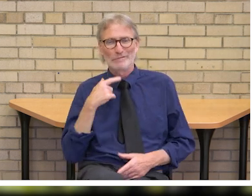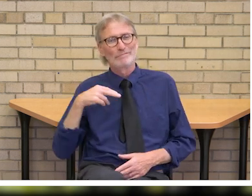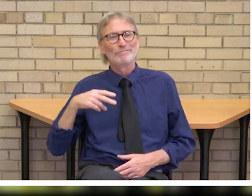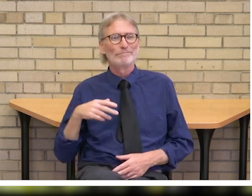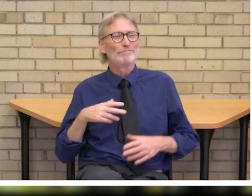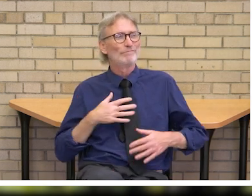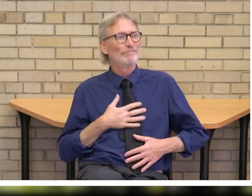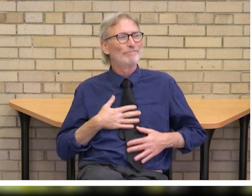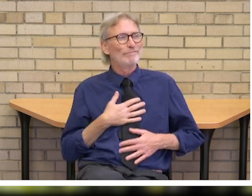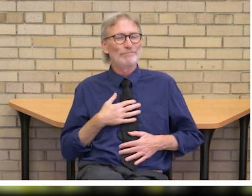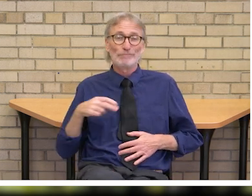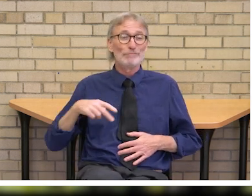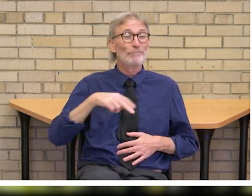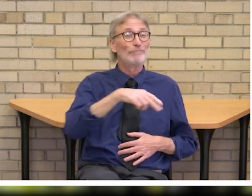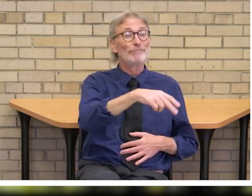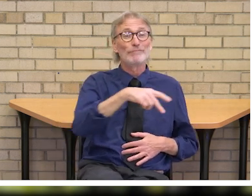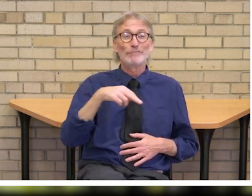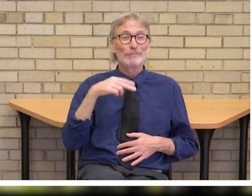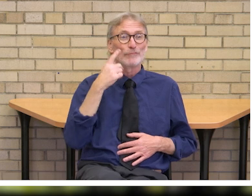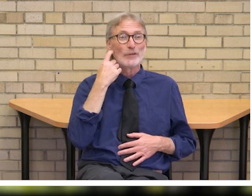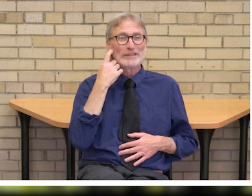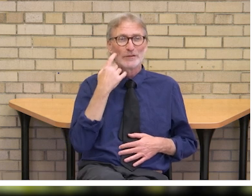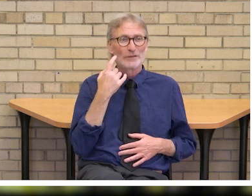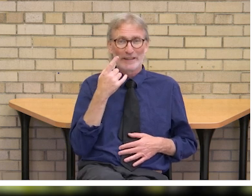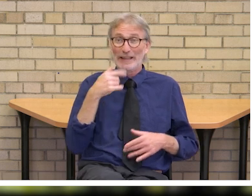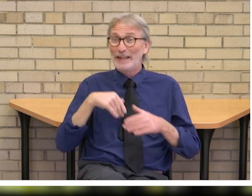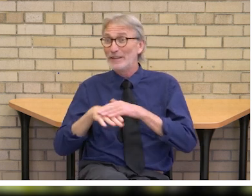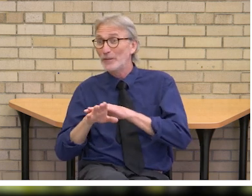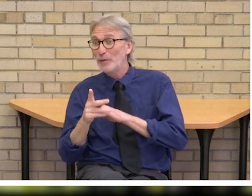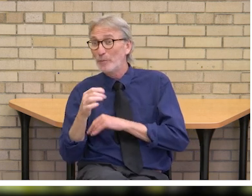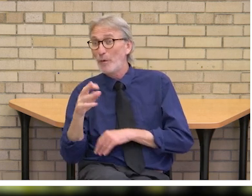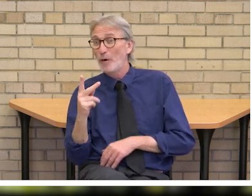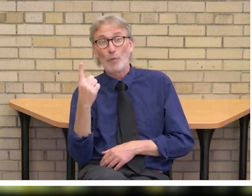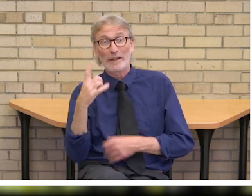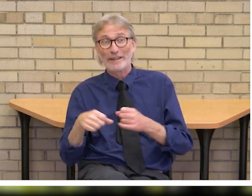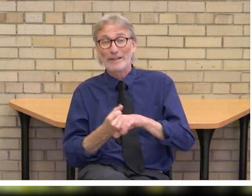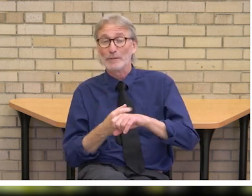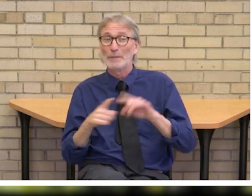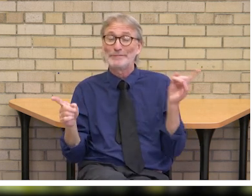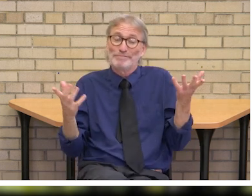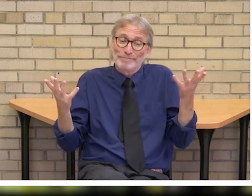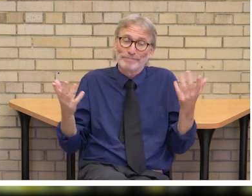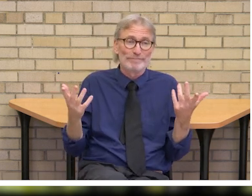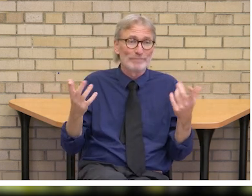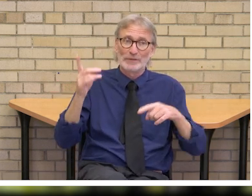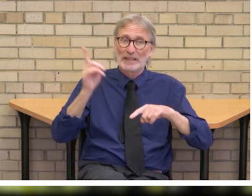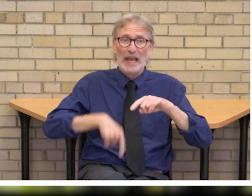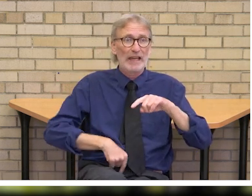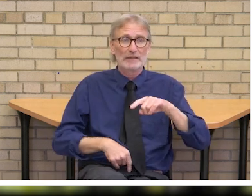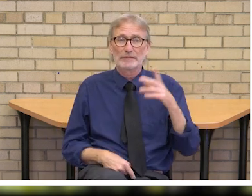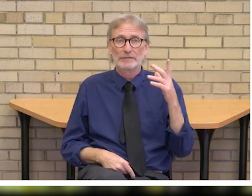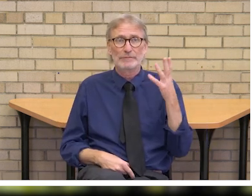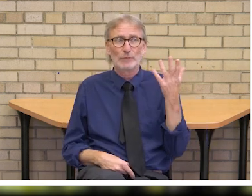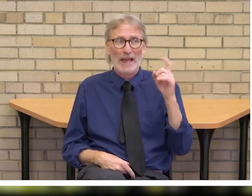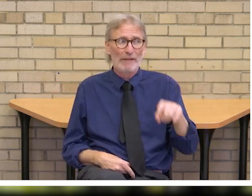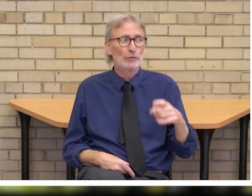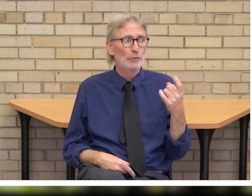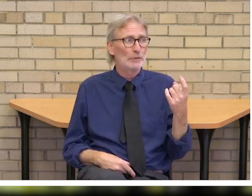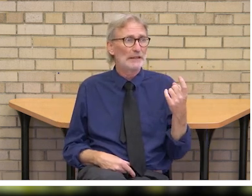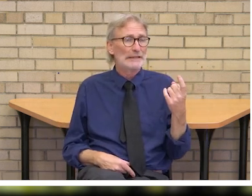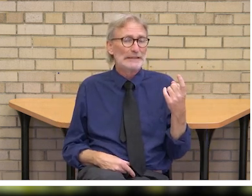point into the park over the last year. Unfortunately, the reality is we'll have to deal with